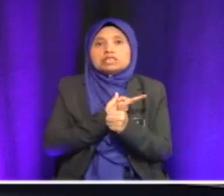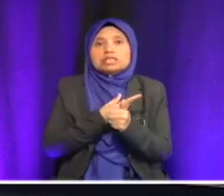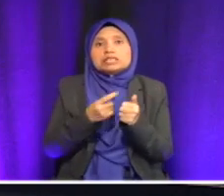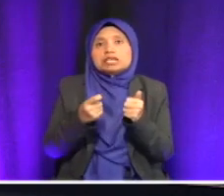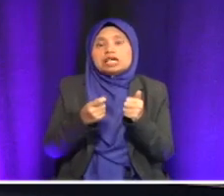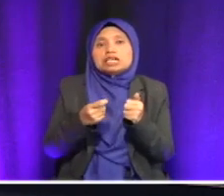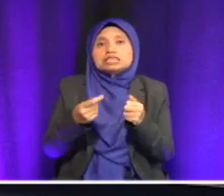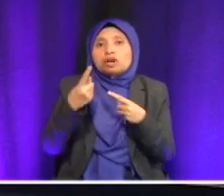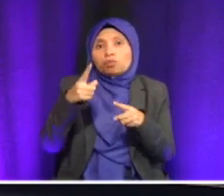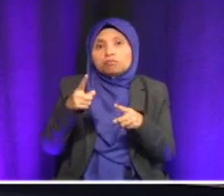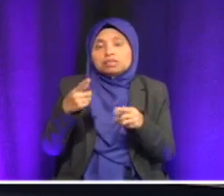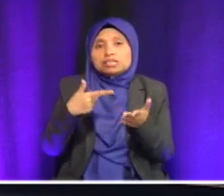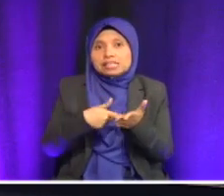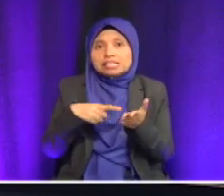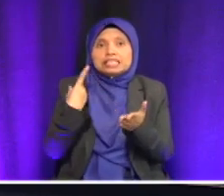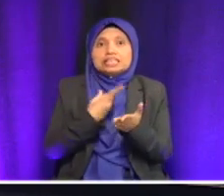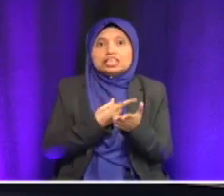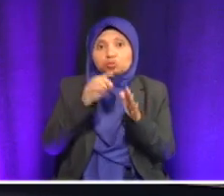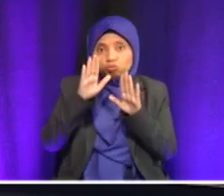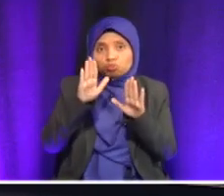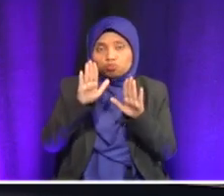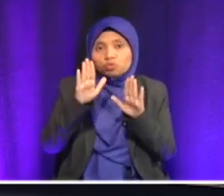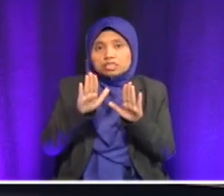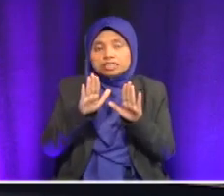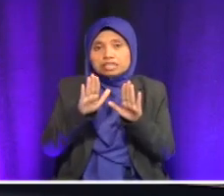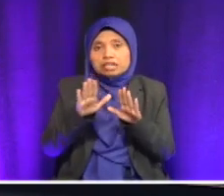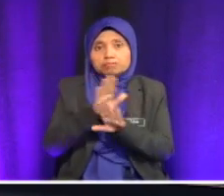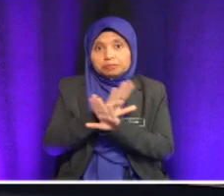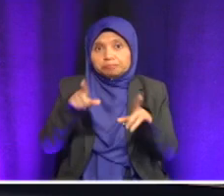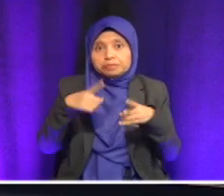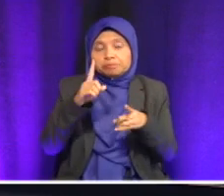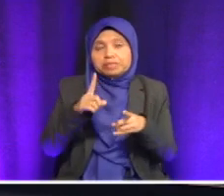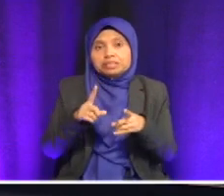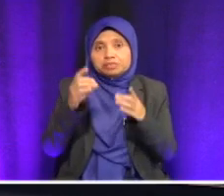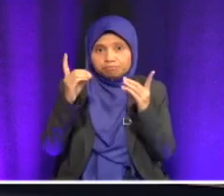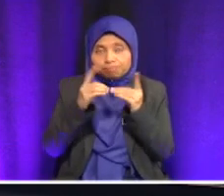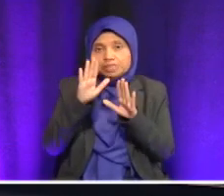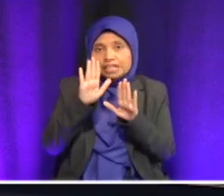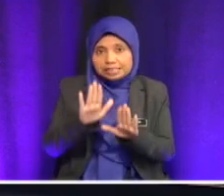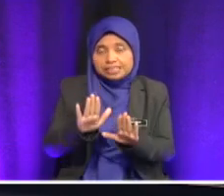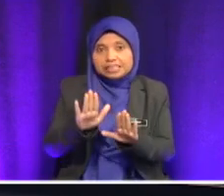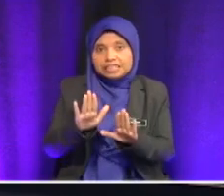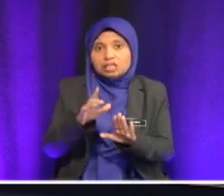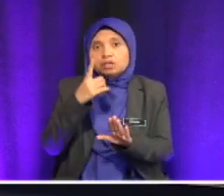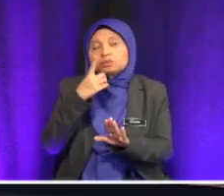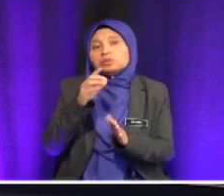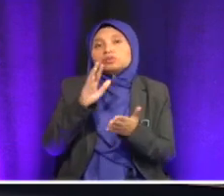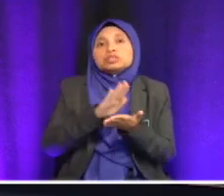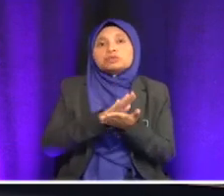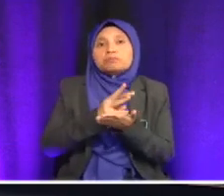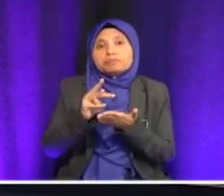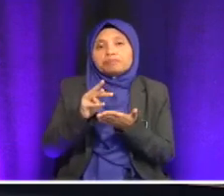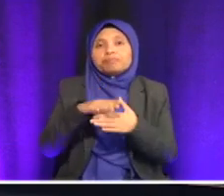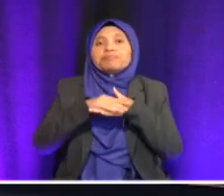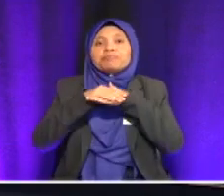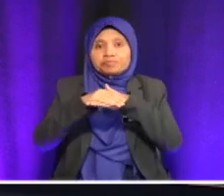okay to take a short break? Yes, sure. Okay, for our friends watching at home, don't go anywhere. We'll be right back here with Teacher Mira for slot Menengah Atas Bahasa